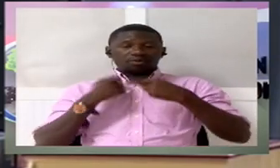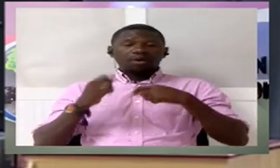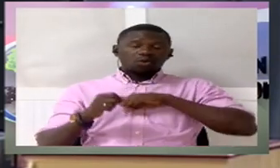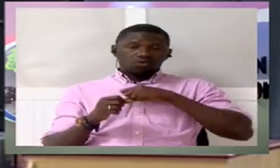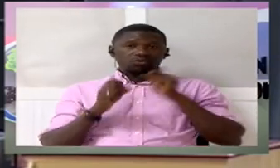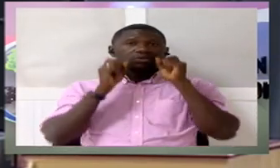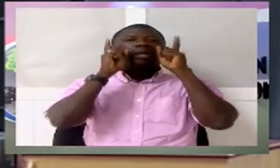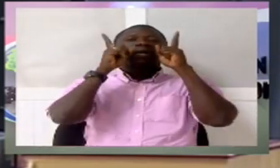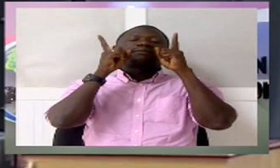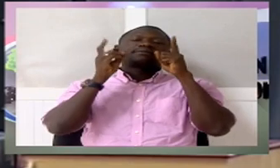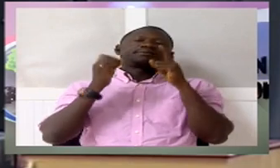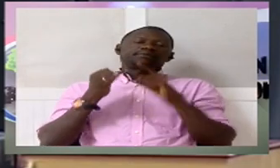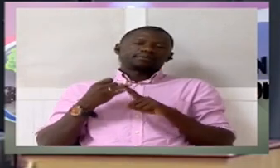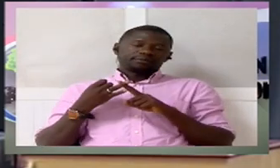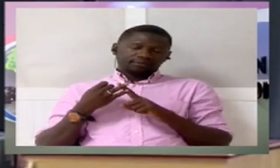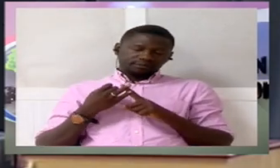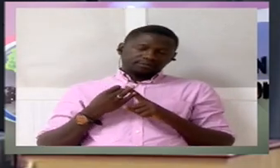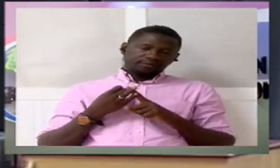I was also fearful about my